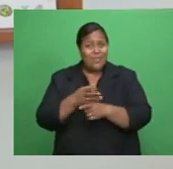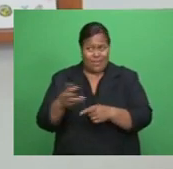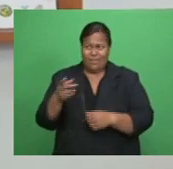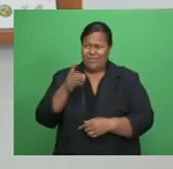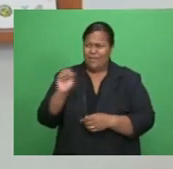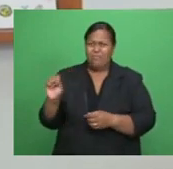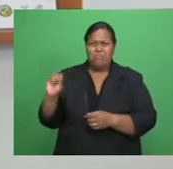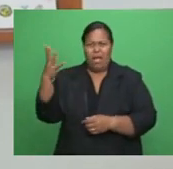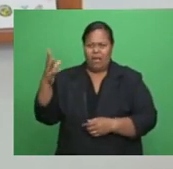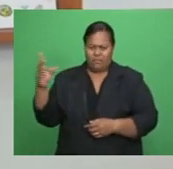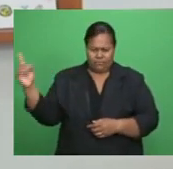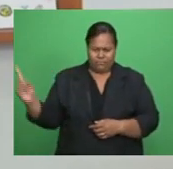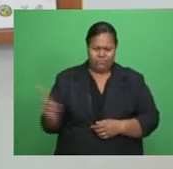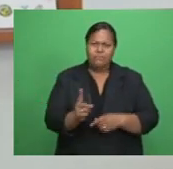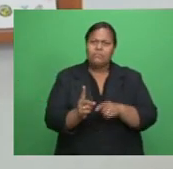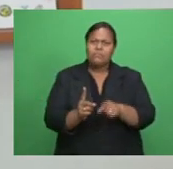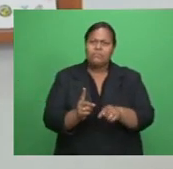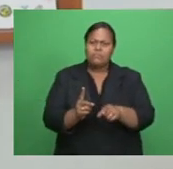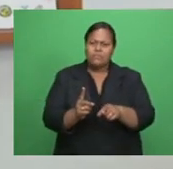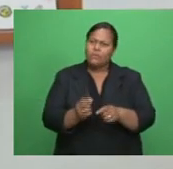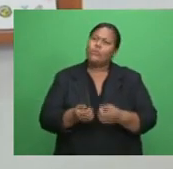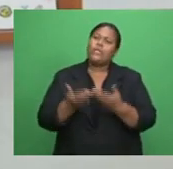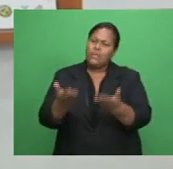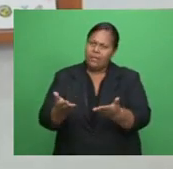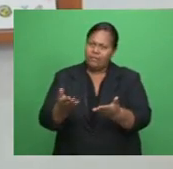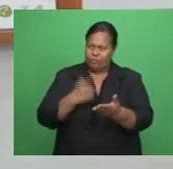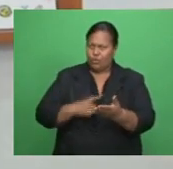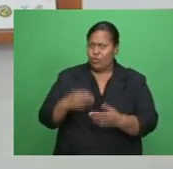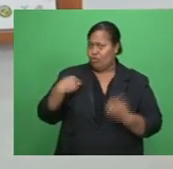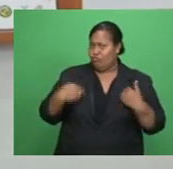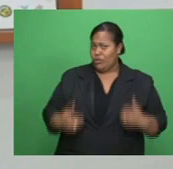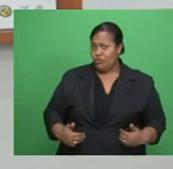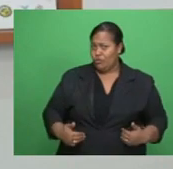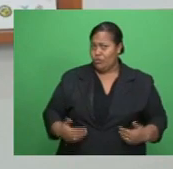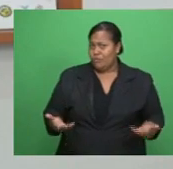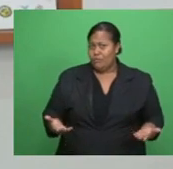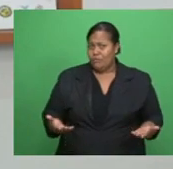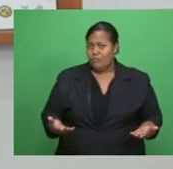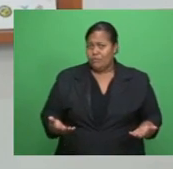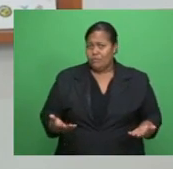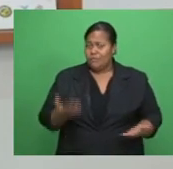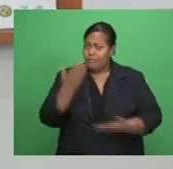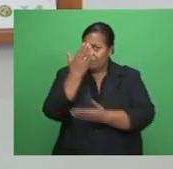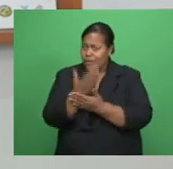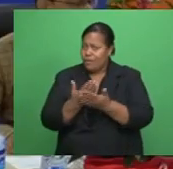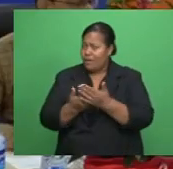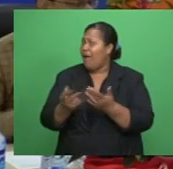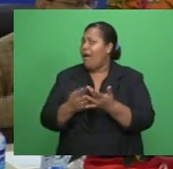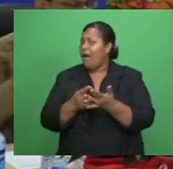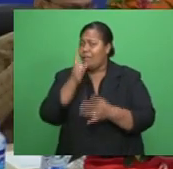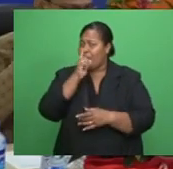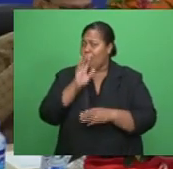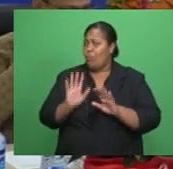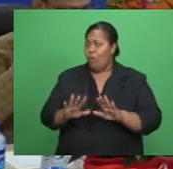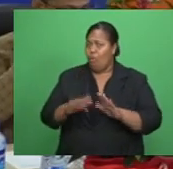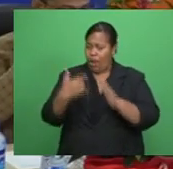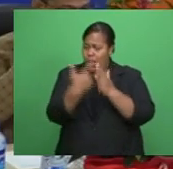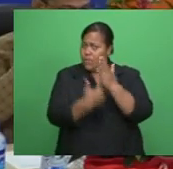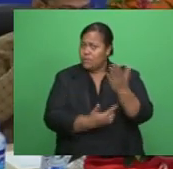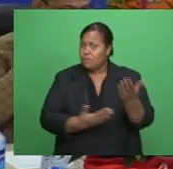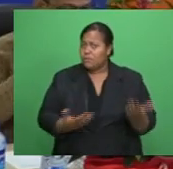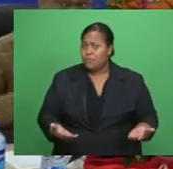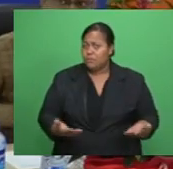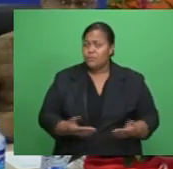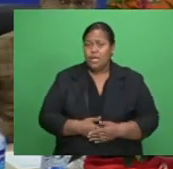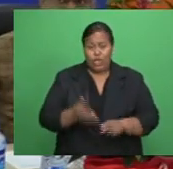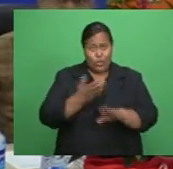place as compared to those who are on the waiting list. Somebody has to explain this. The new Housing Authority